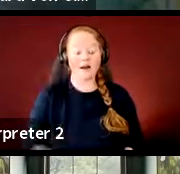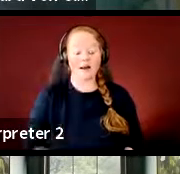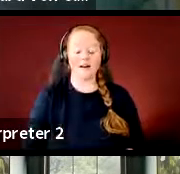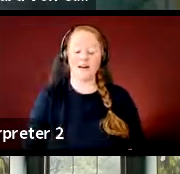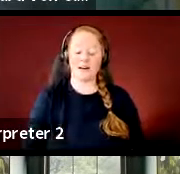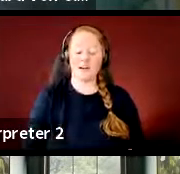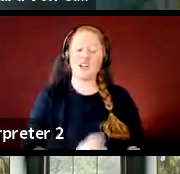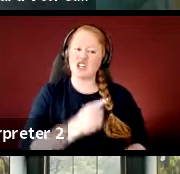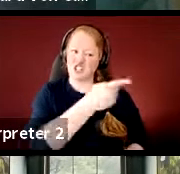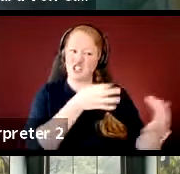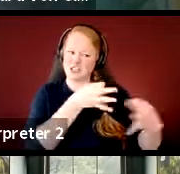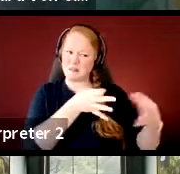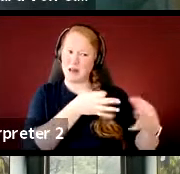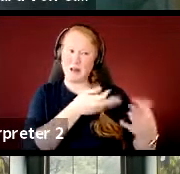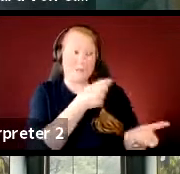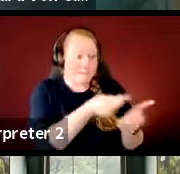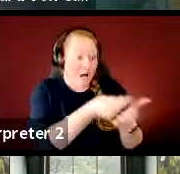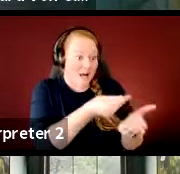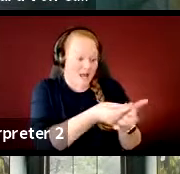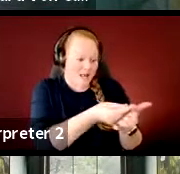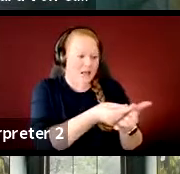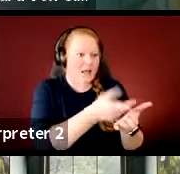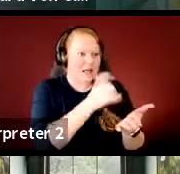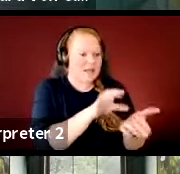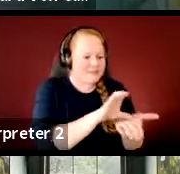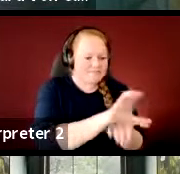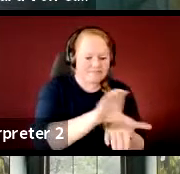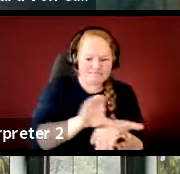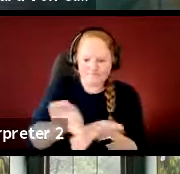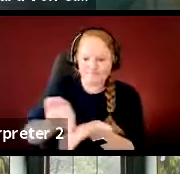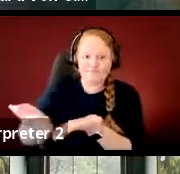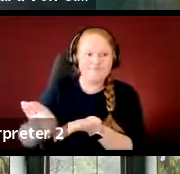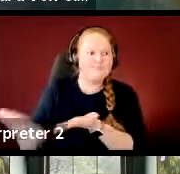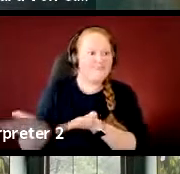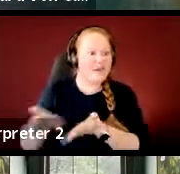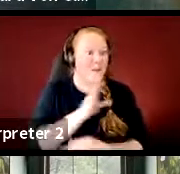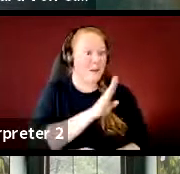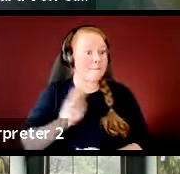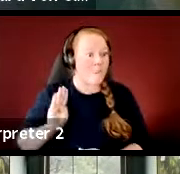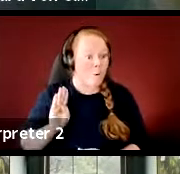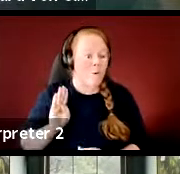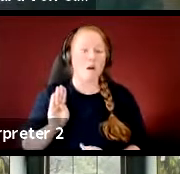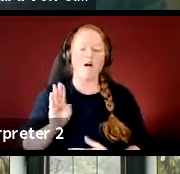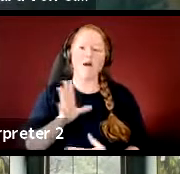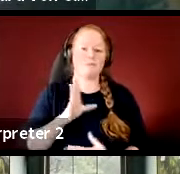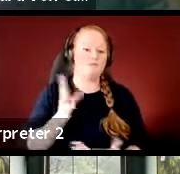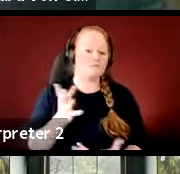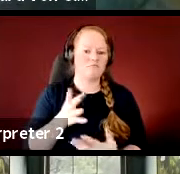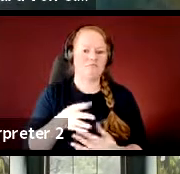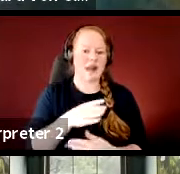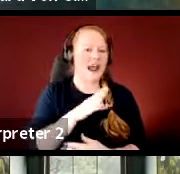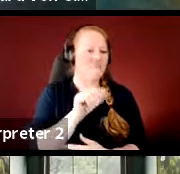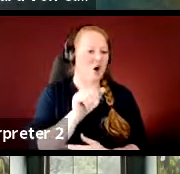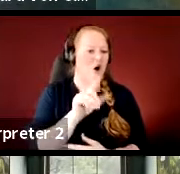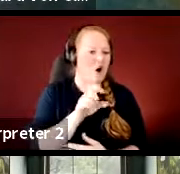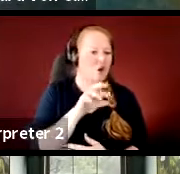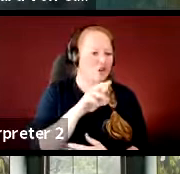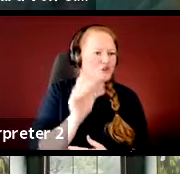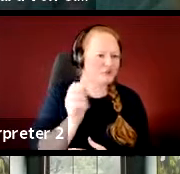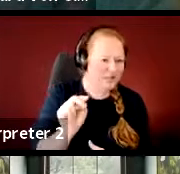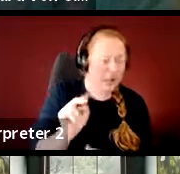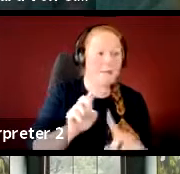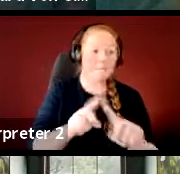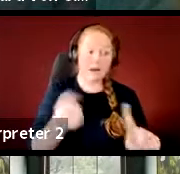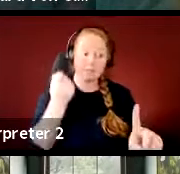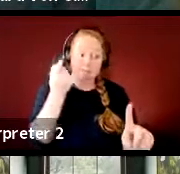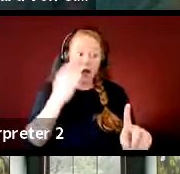she's explained the money will need to be appropriated through the Board of Estimate and Apportionment and the Board of Aldermen. However, our role is to ensure